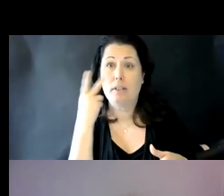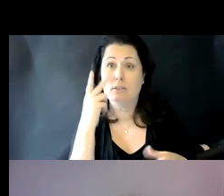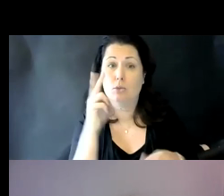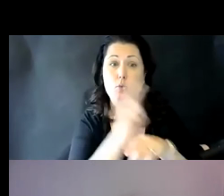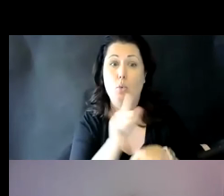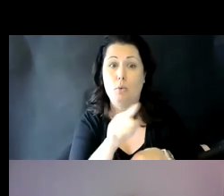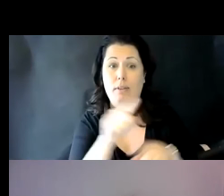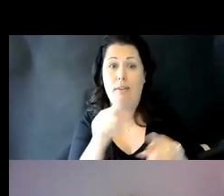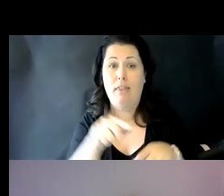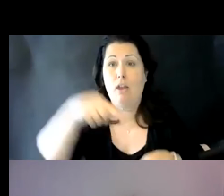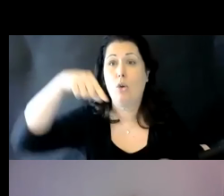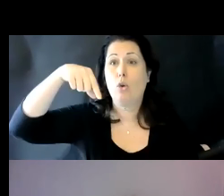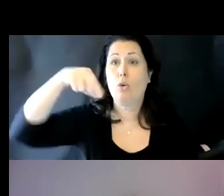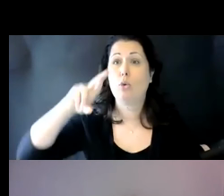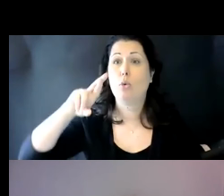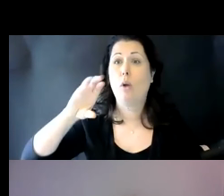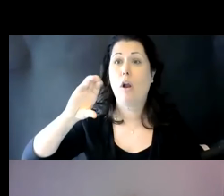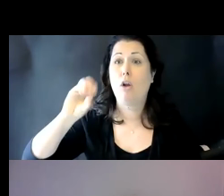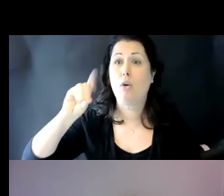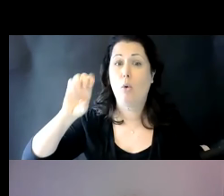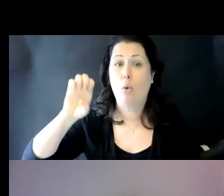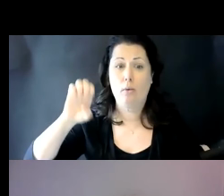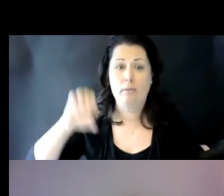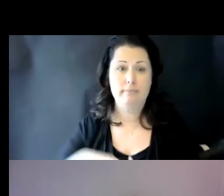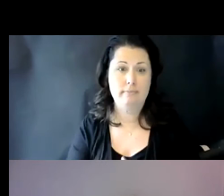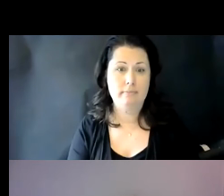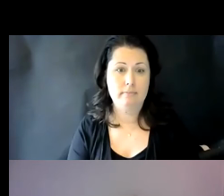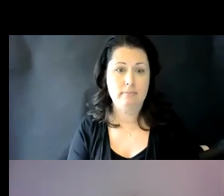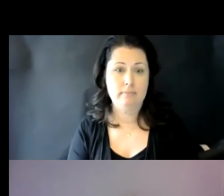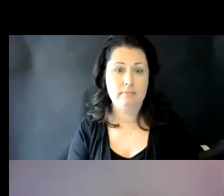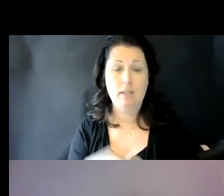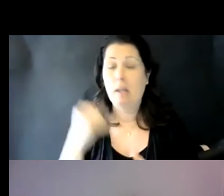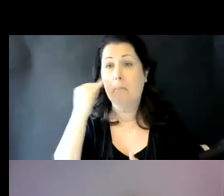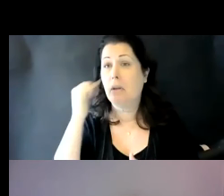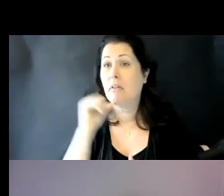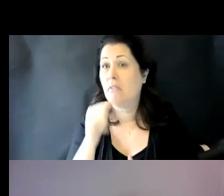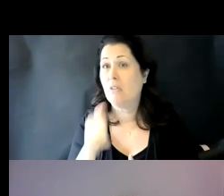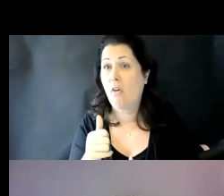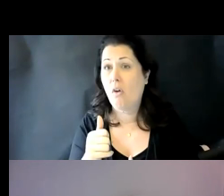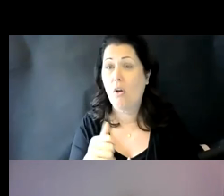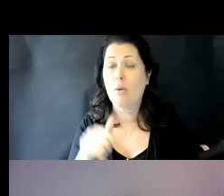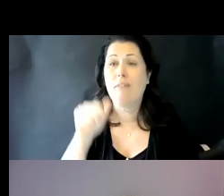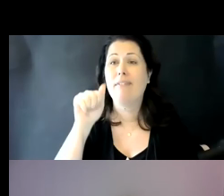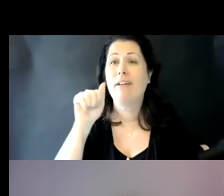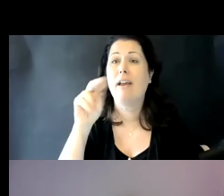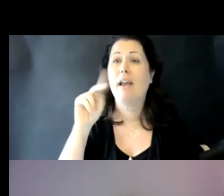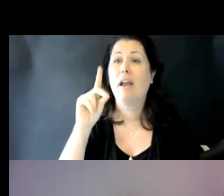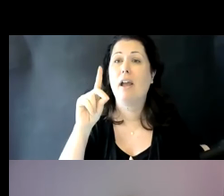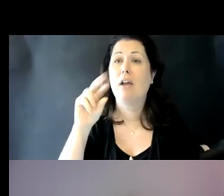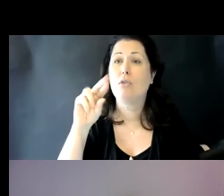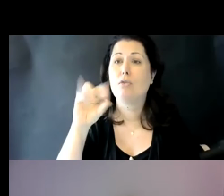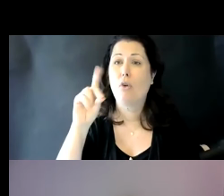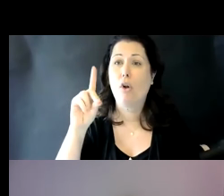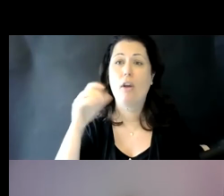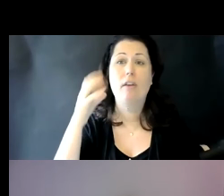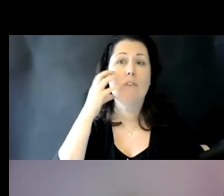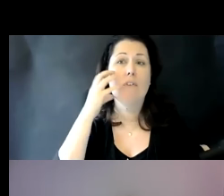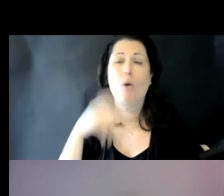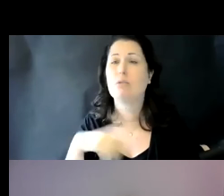the link there to get it straight away. But if not, and you've got an Android phone, just go to Google Play, or an